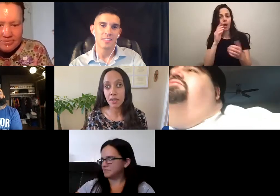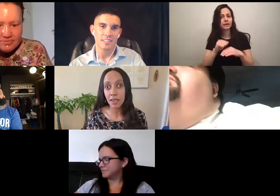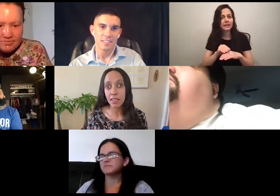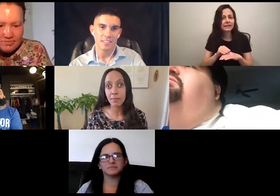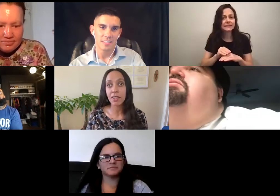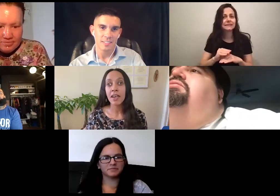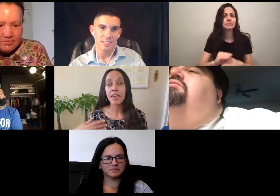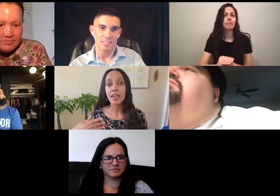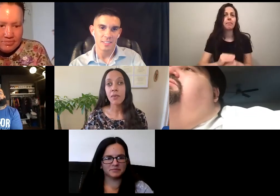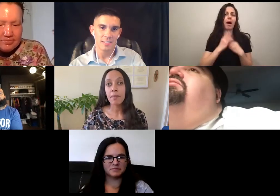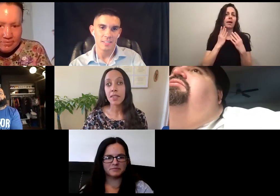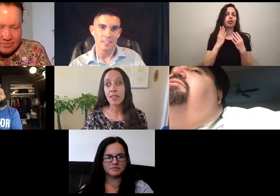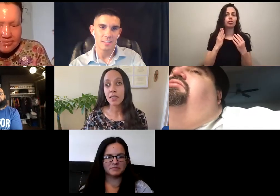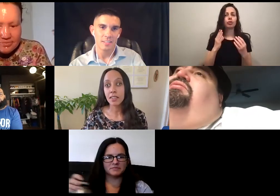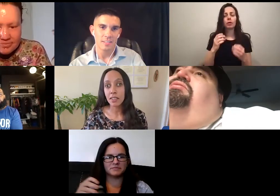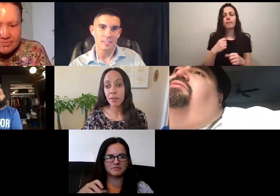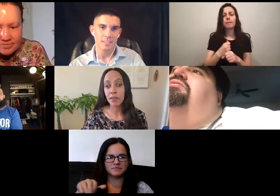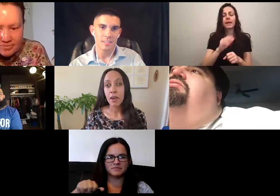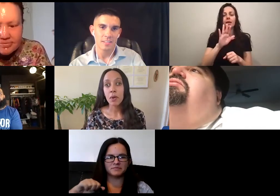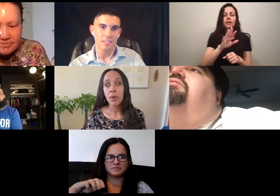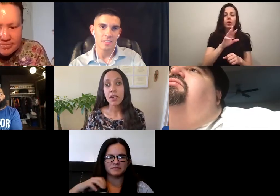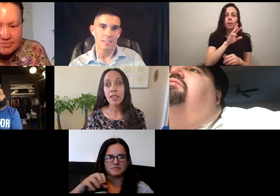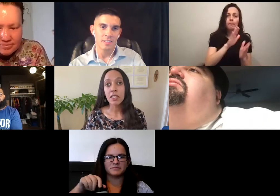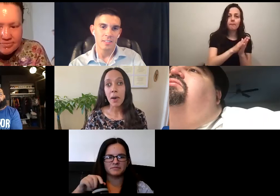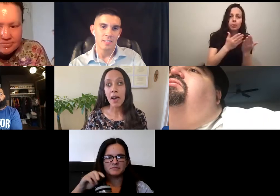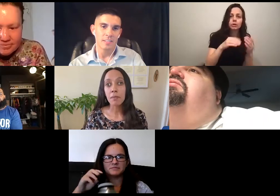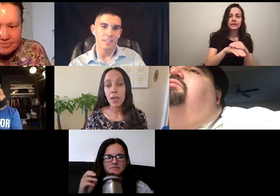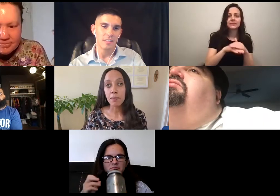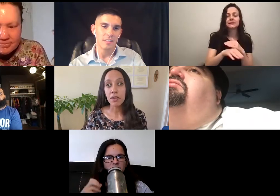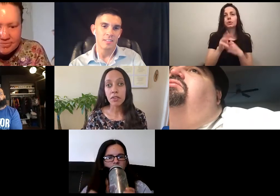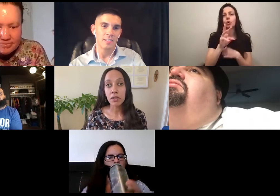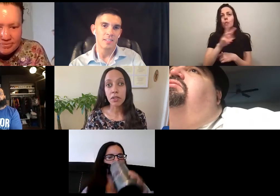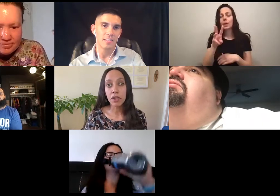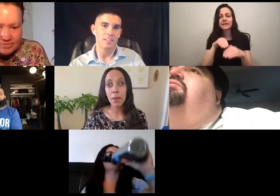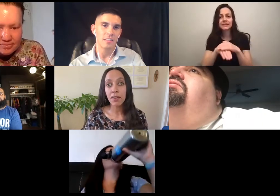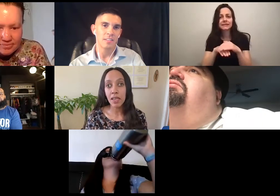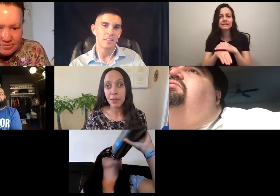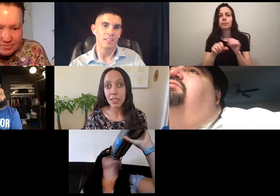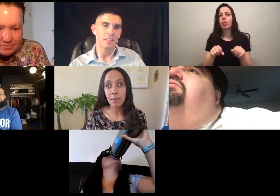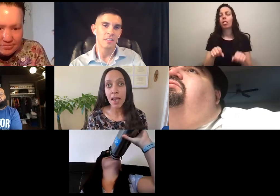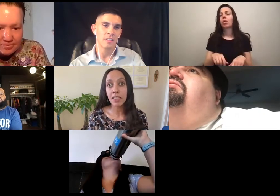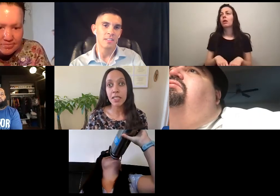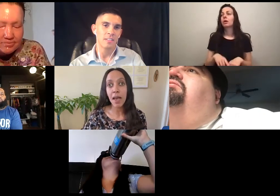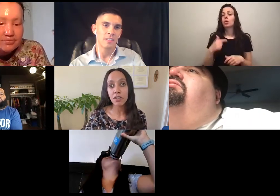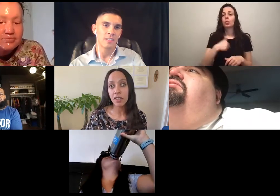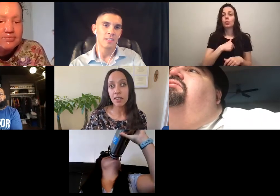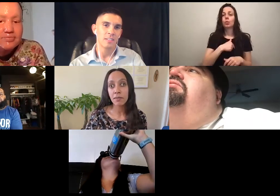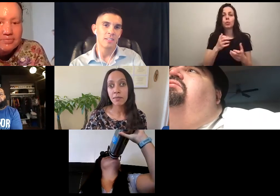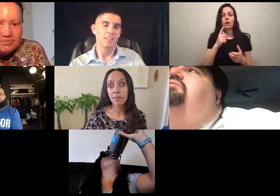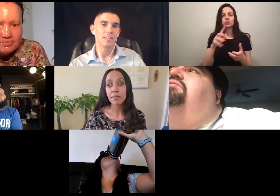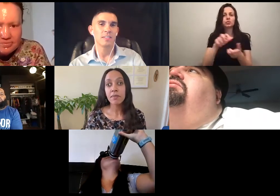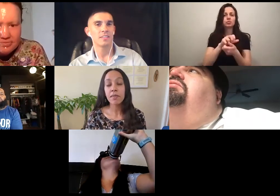books accessible, their websites accessible. We want to inspire people to learn about ableism and dismantle